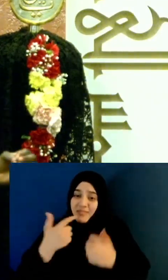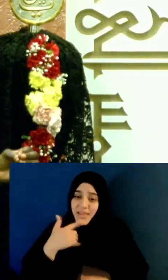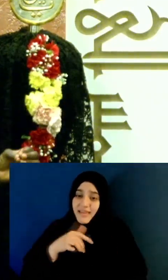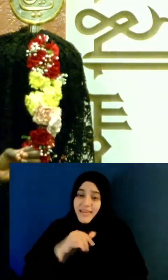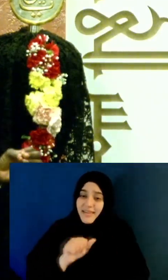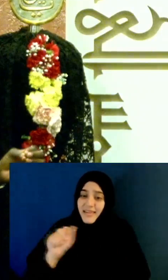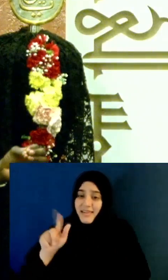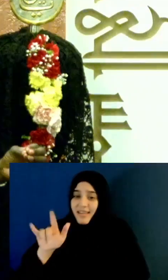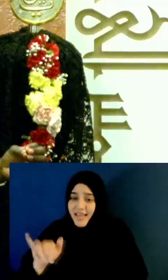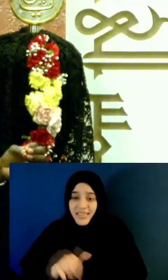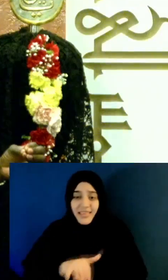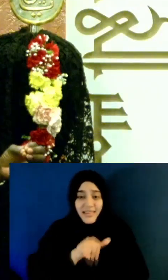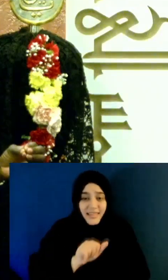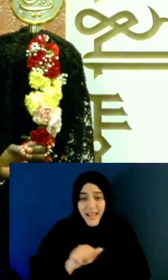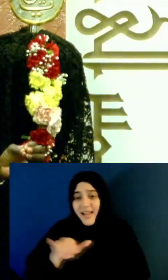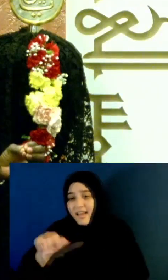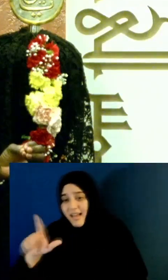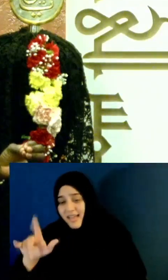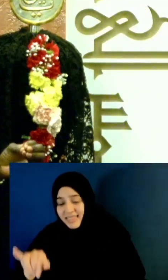living in.